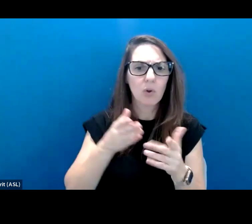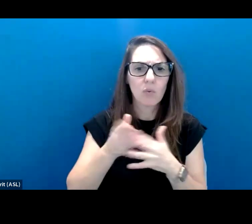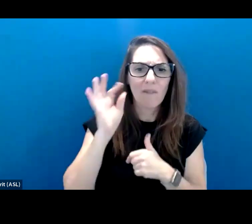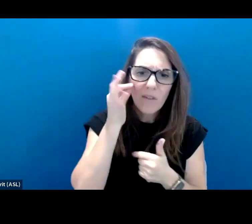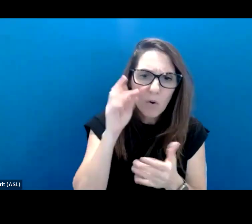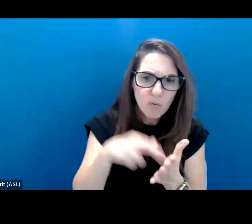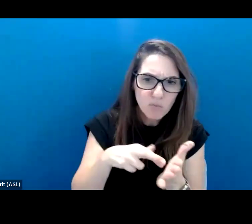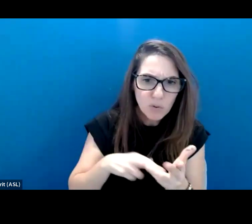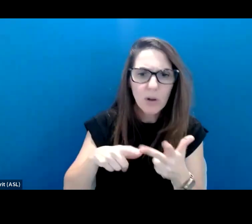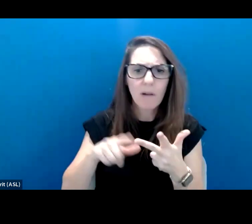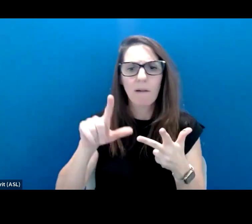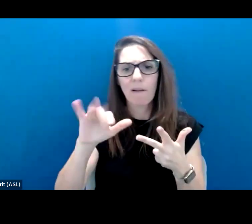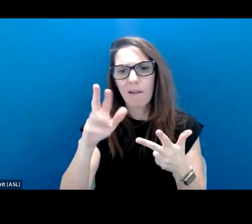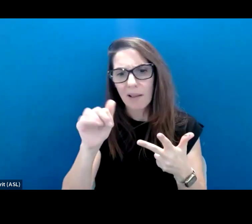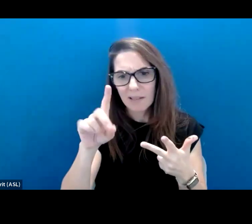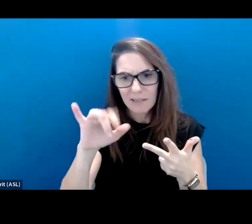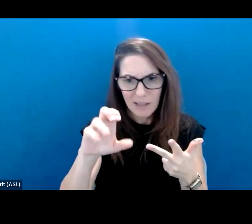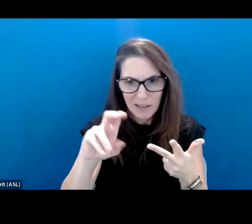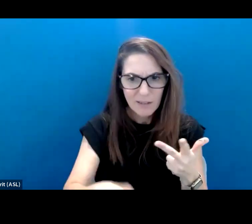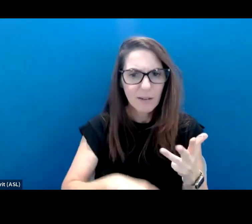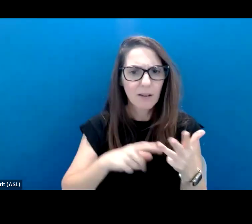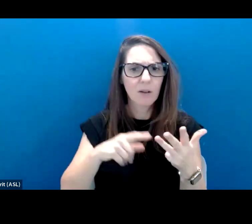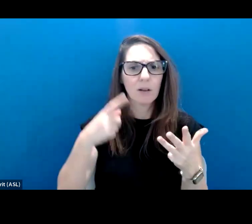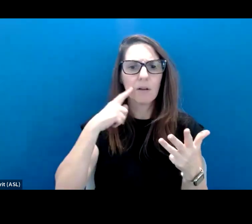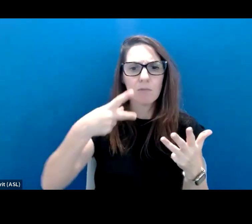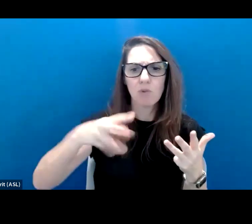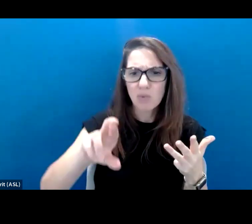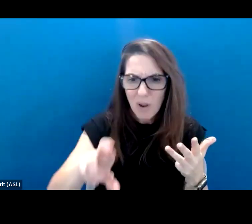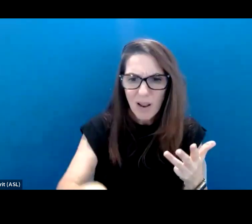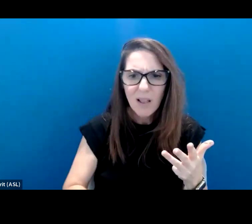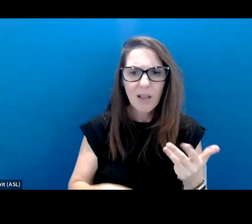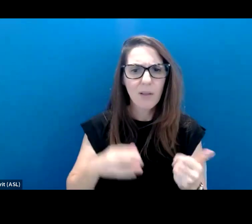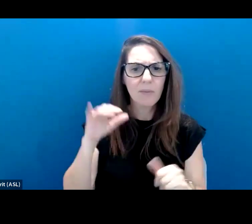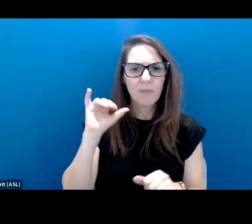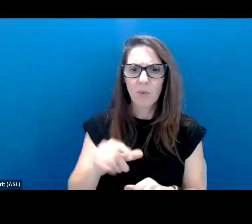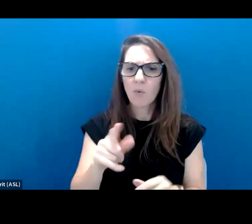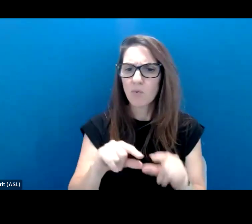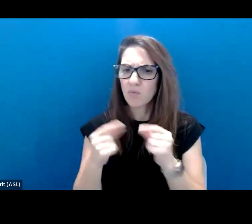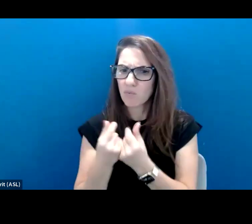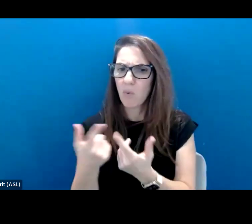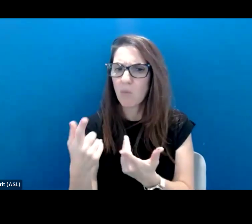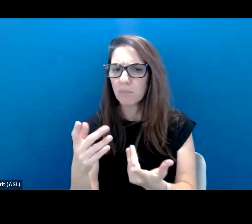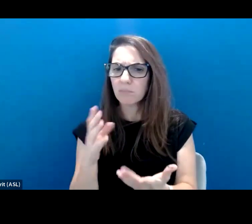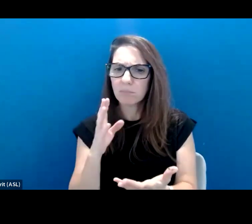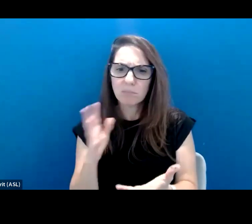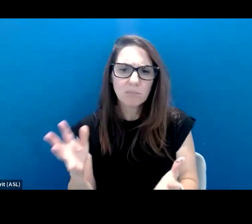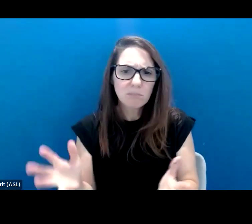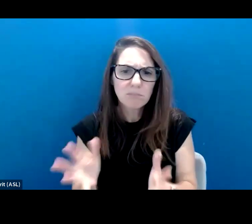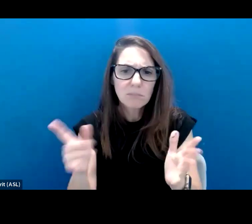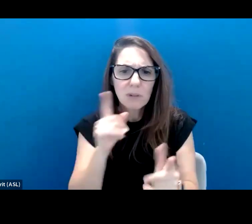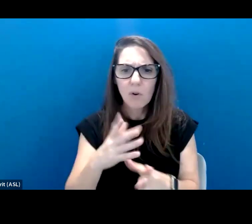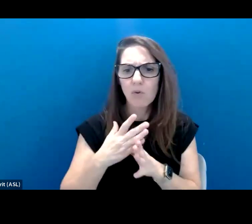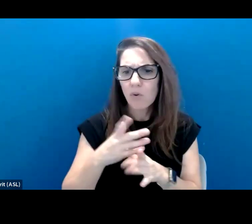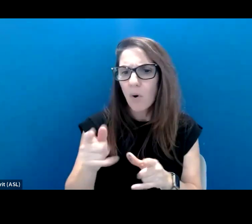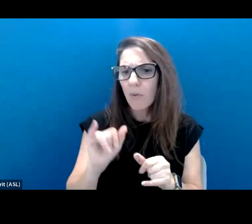release. The weight of the group seemed to also encourage committee members to share announcements of meetings on their social